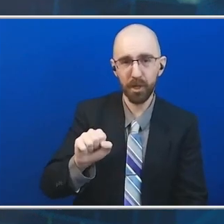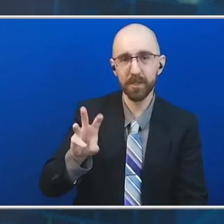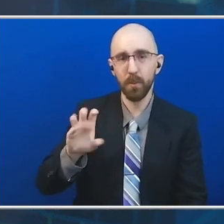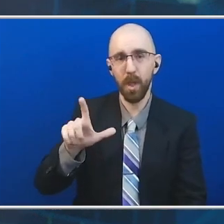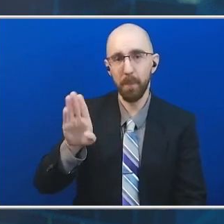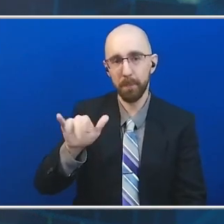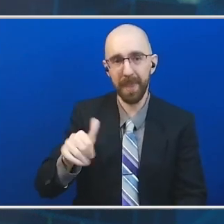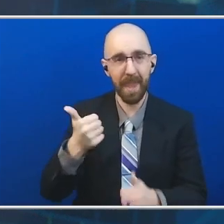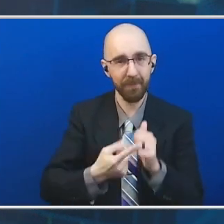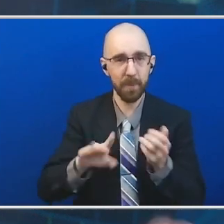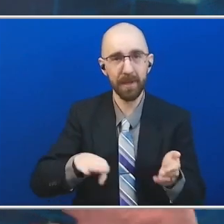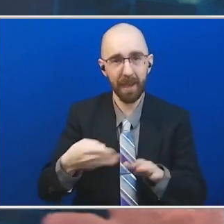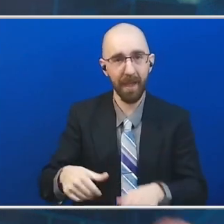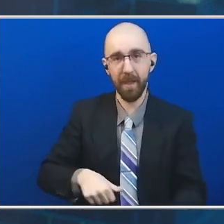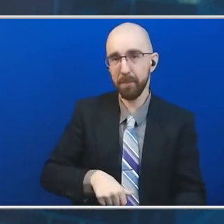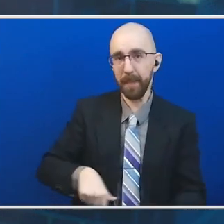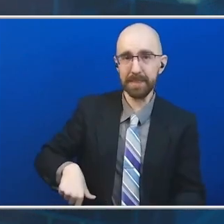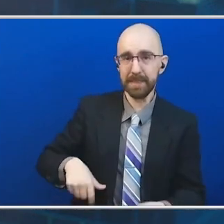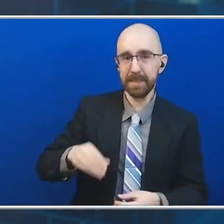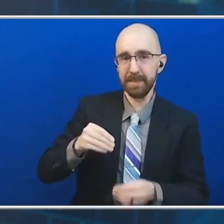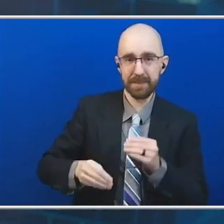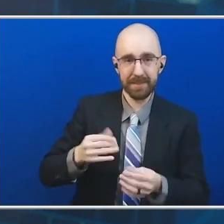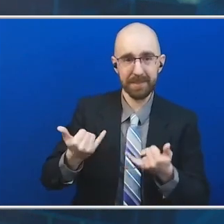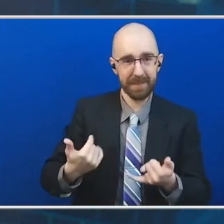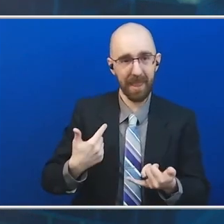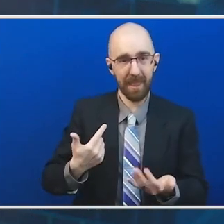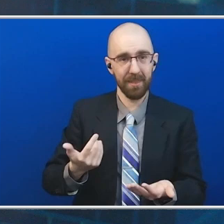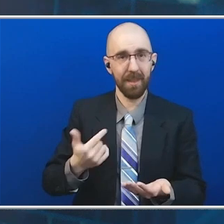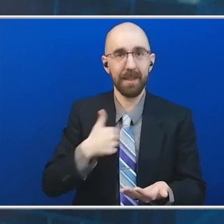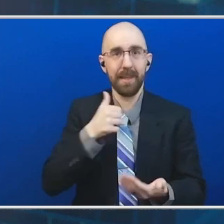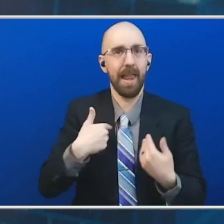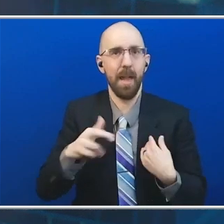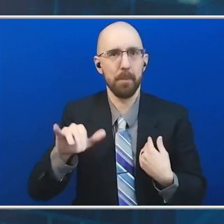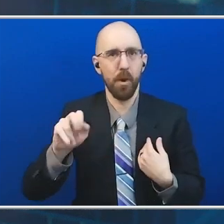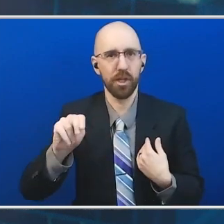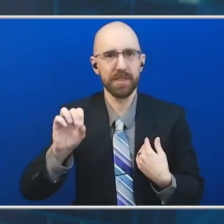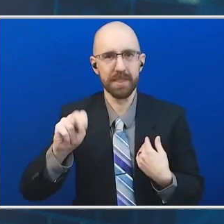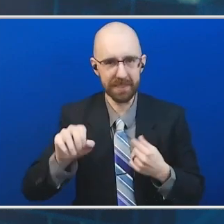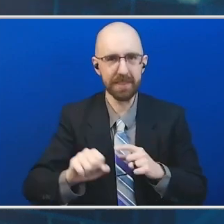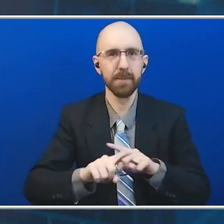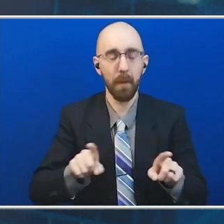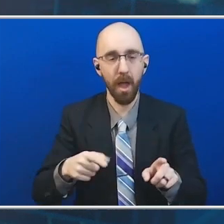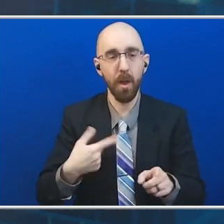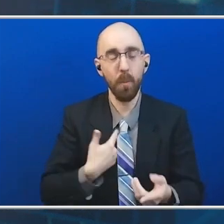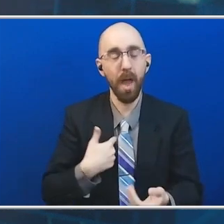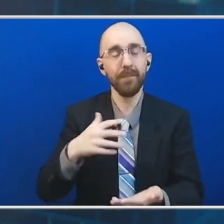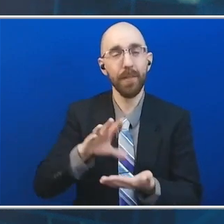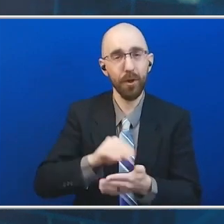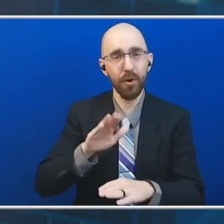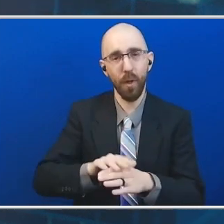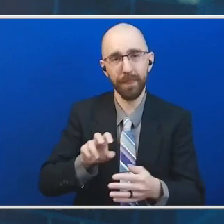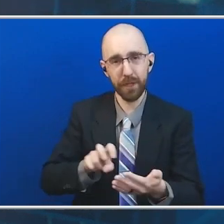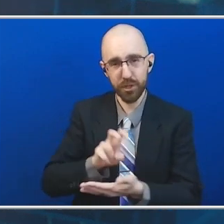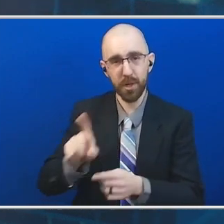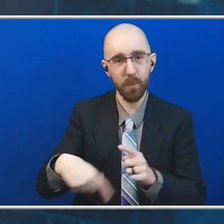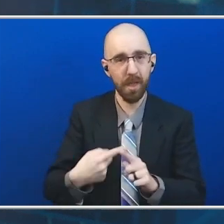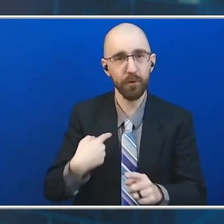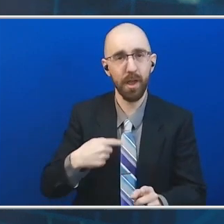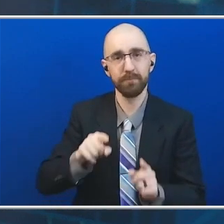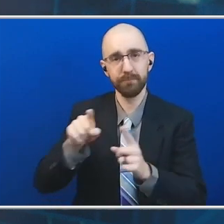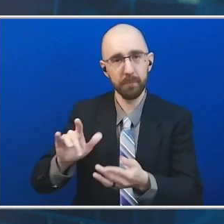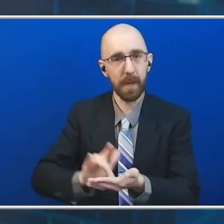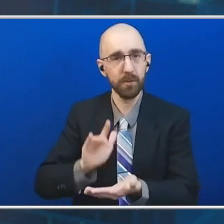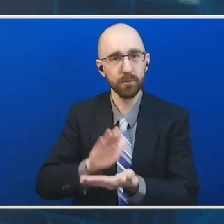in the world that night. Now, I didn't have Parkinson's, but what I've learned on the journey when I went to medical school and here today is the power